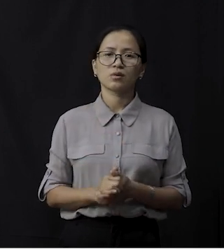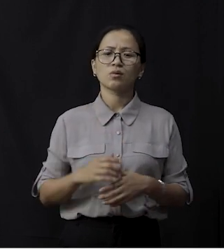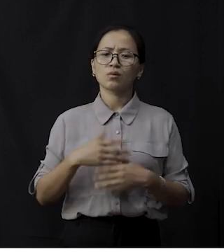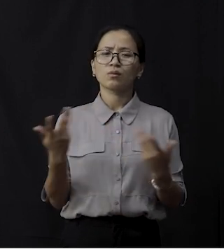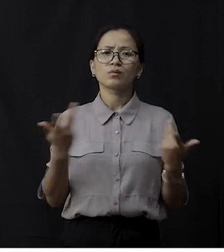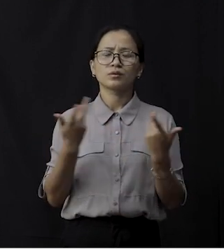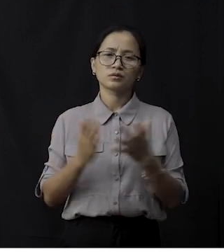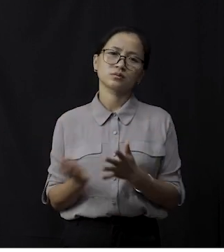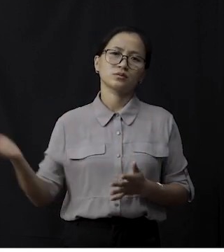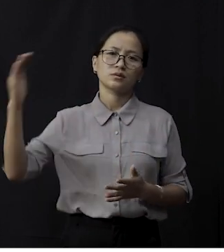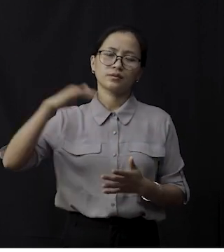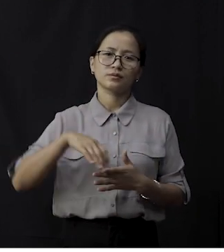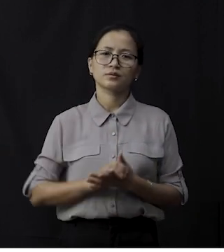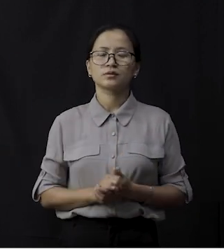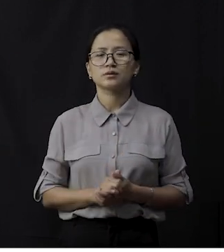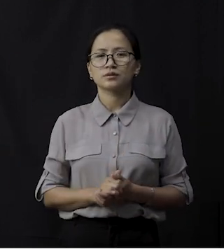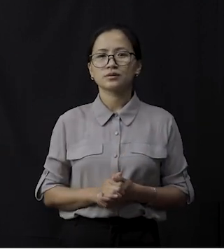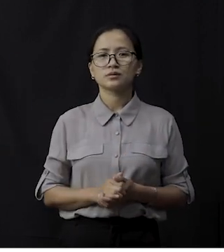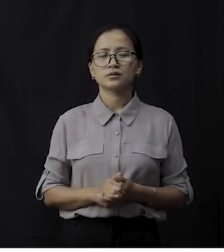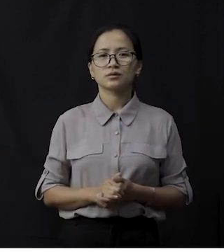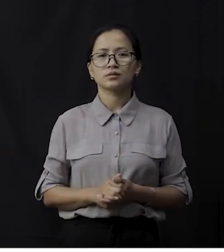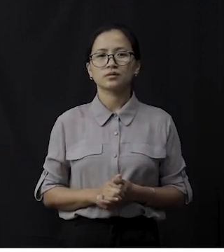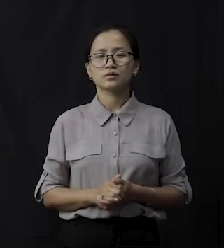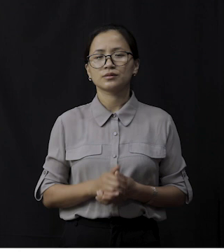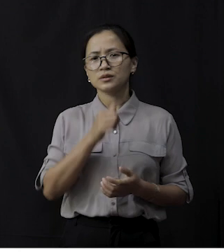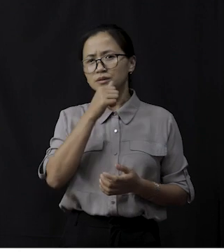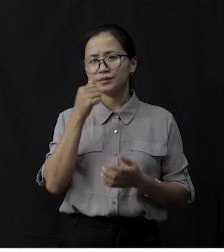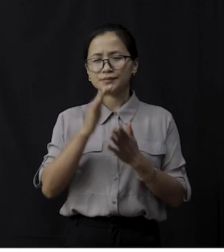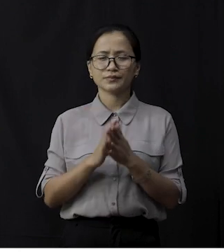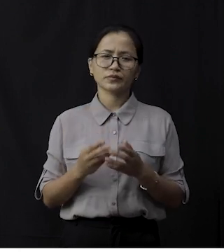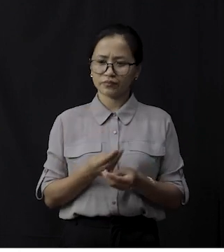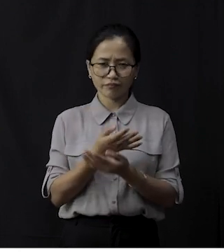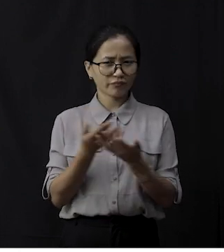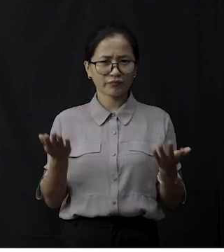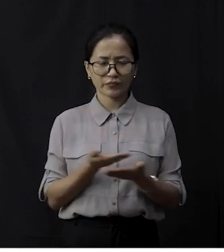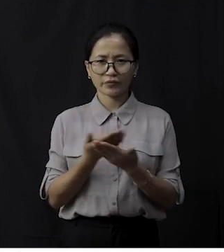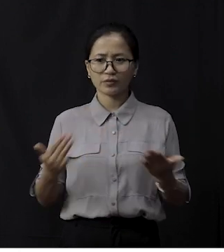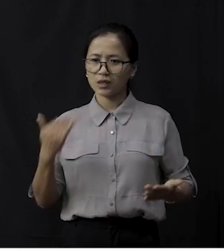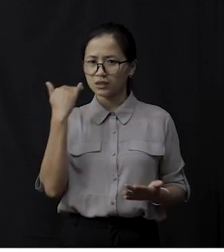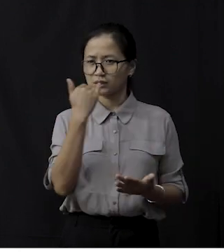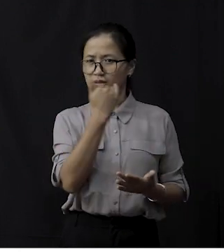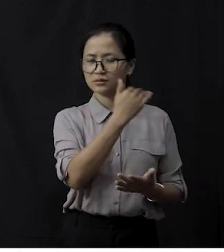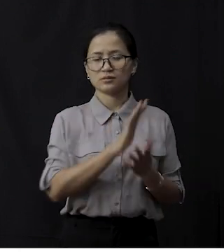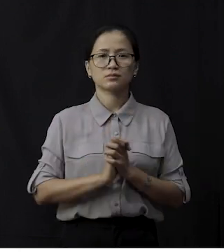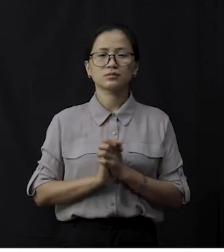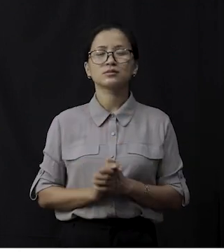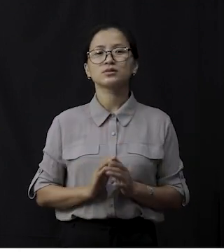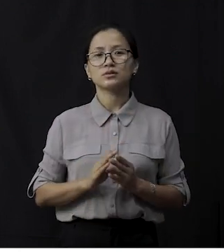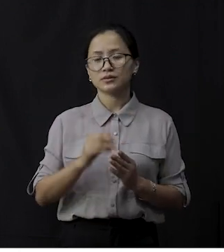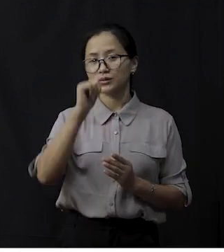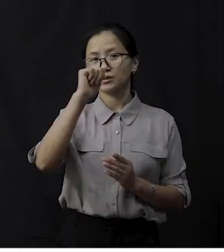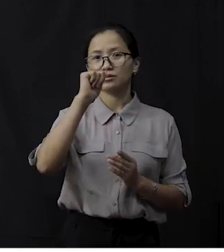all this come from, children? The chocolates, the sweets, the chewing gum, the chips, the